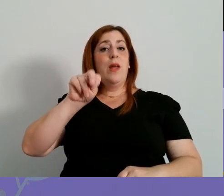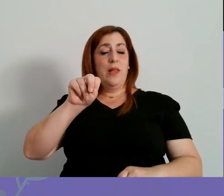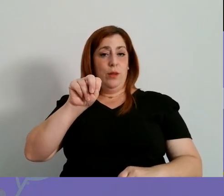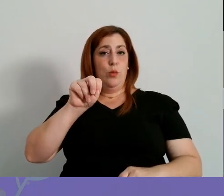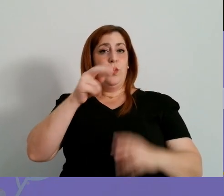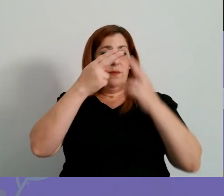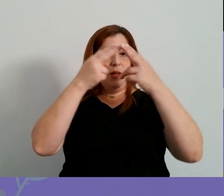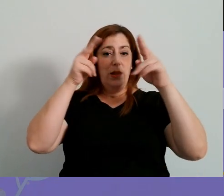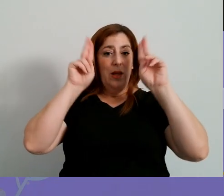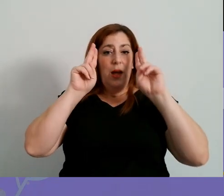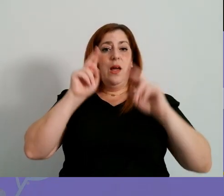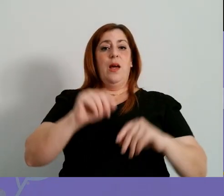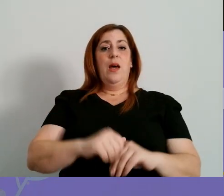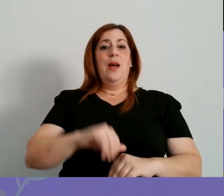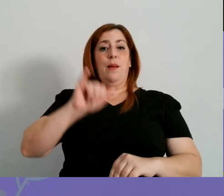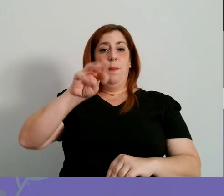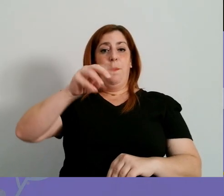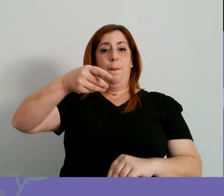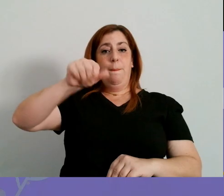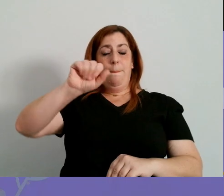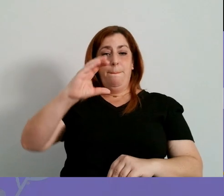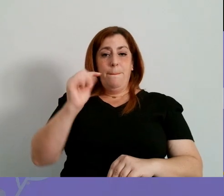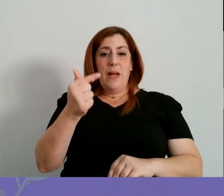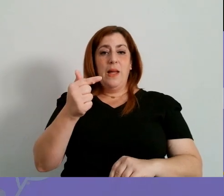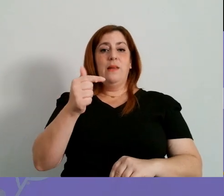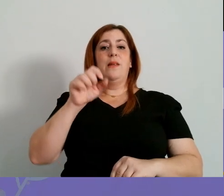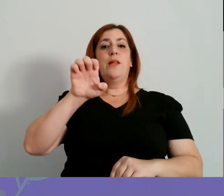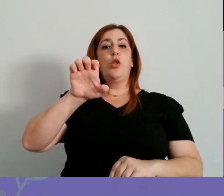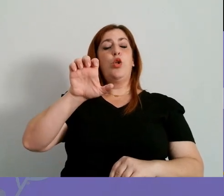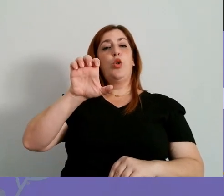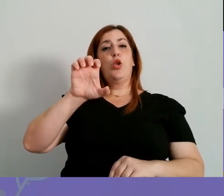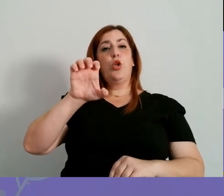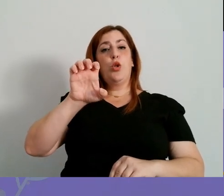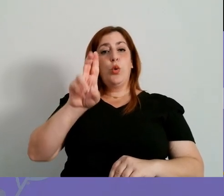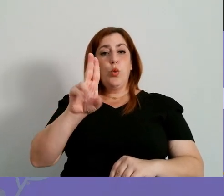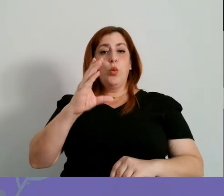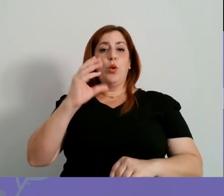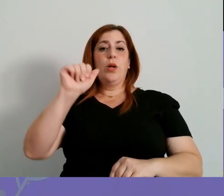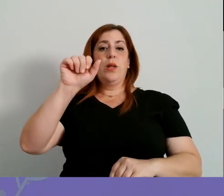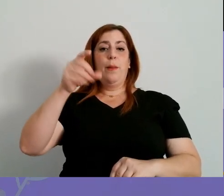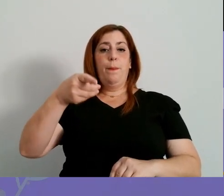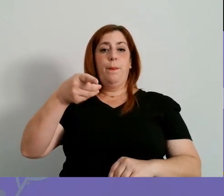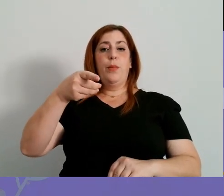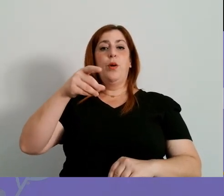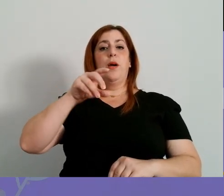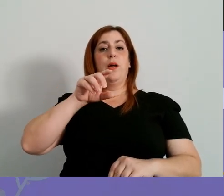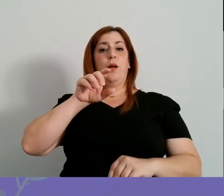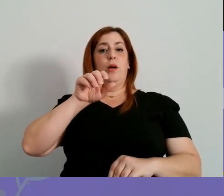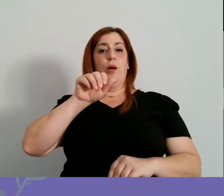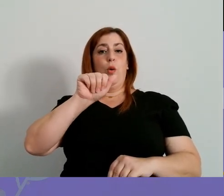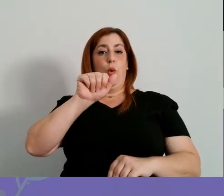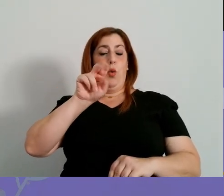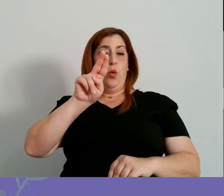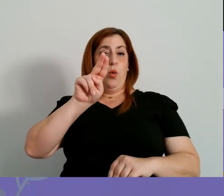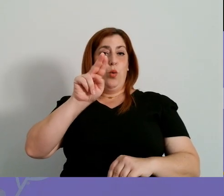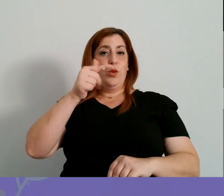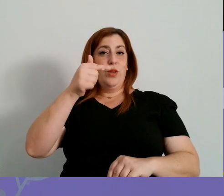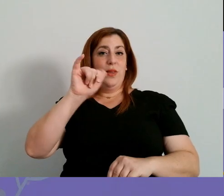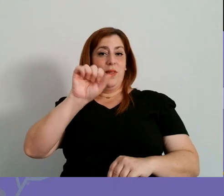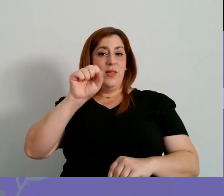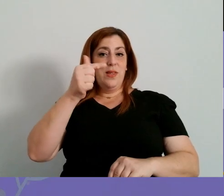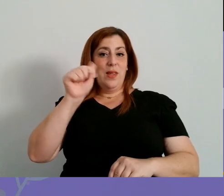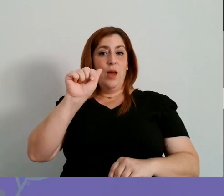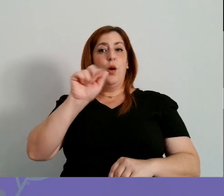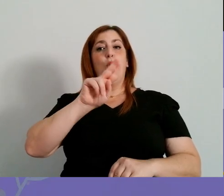Impact Sci, UCAP, Voz de Autista, and CRPD Plus. And